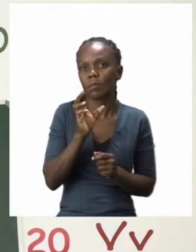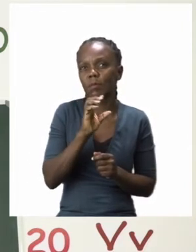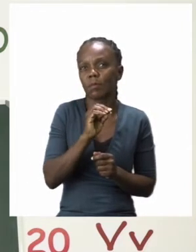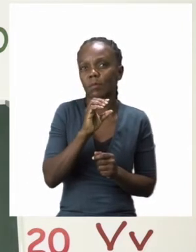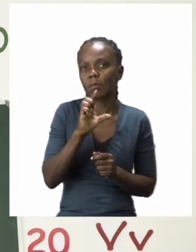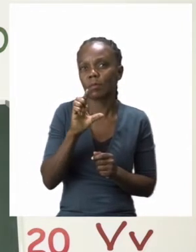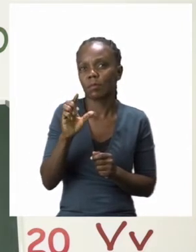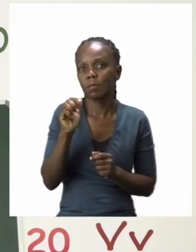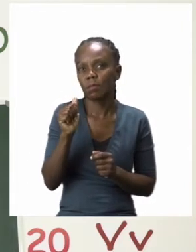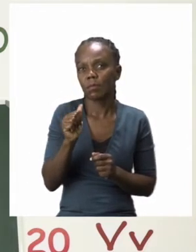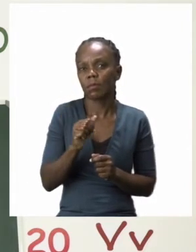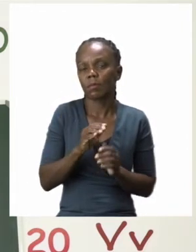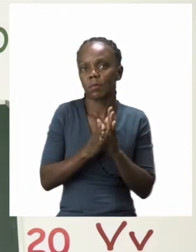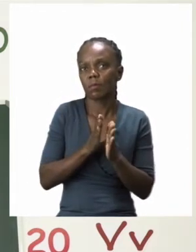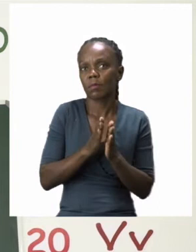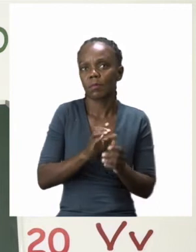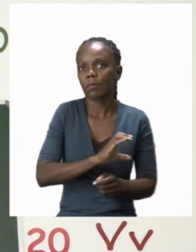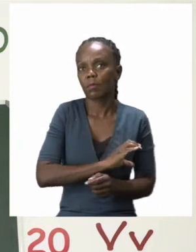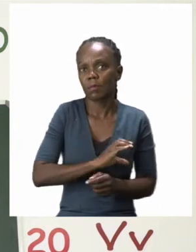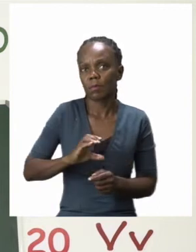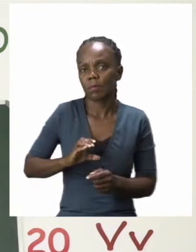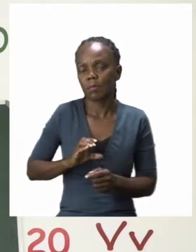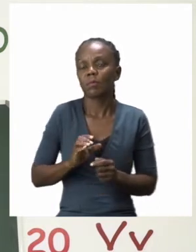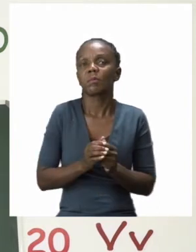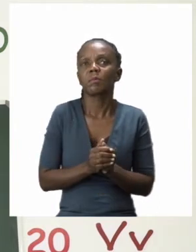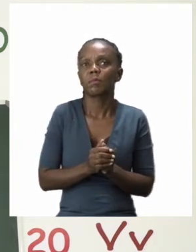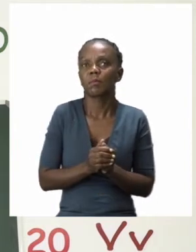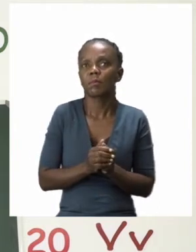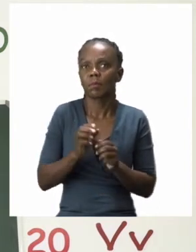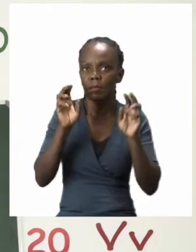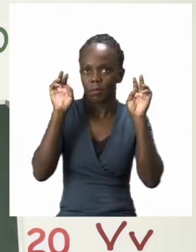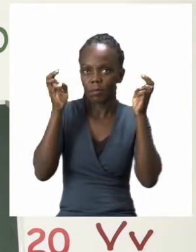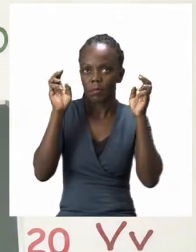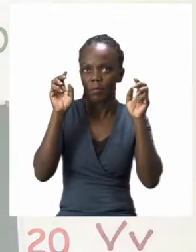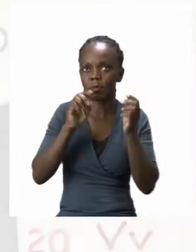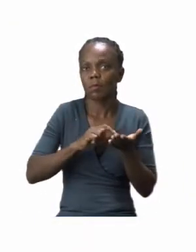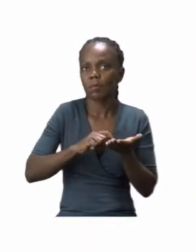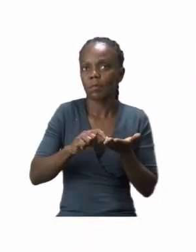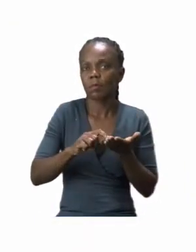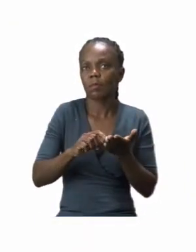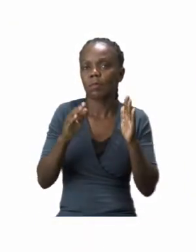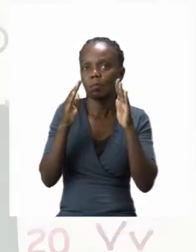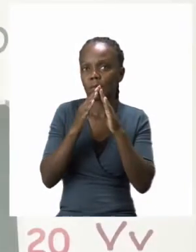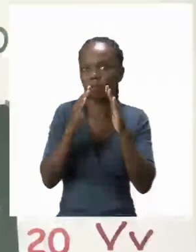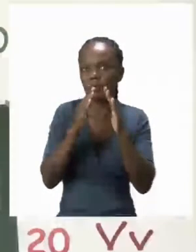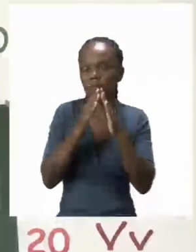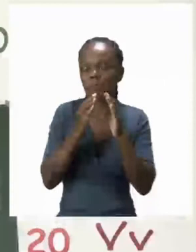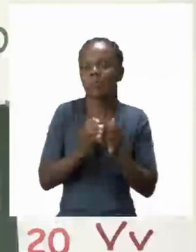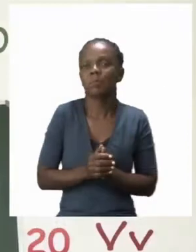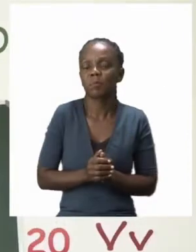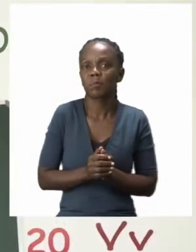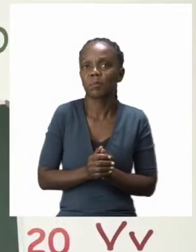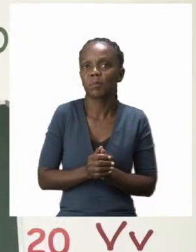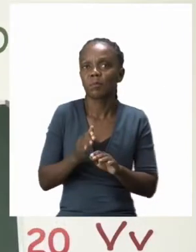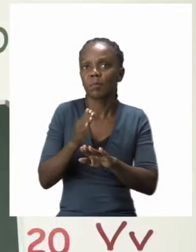much for joining me today. Our theme this week is houses. And